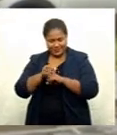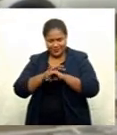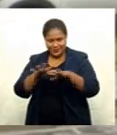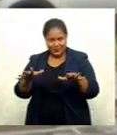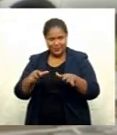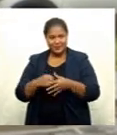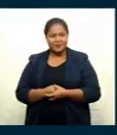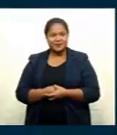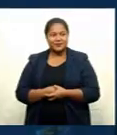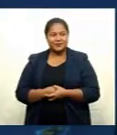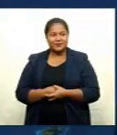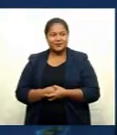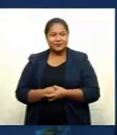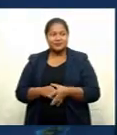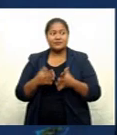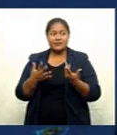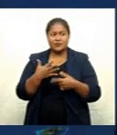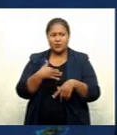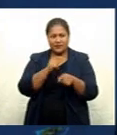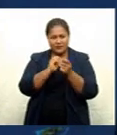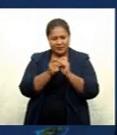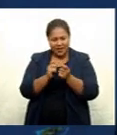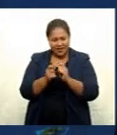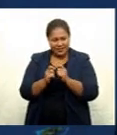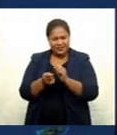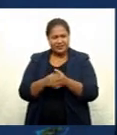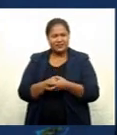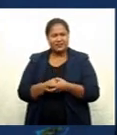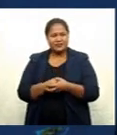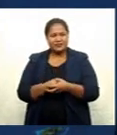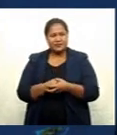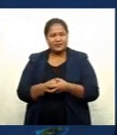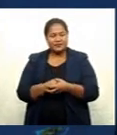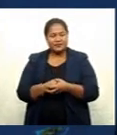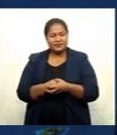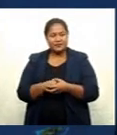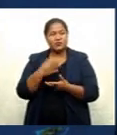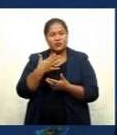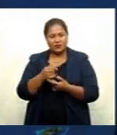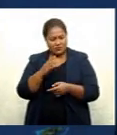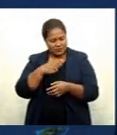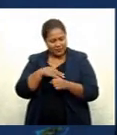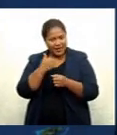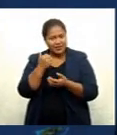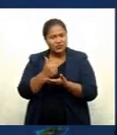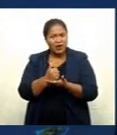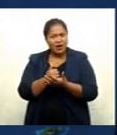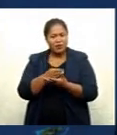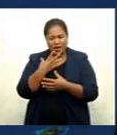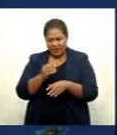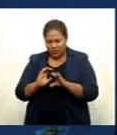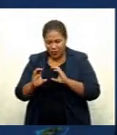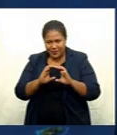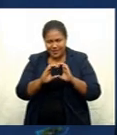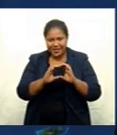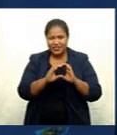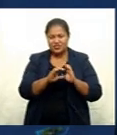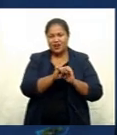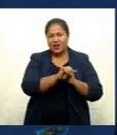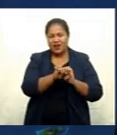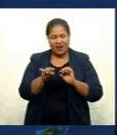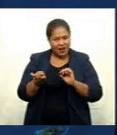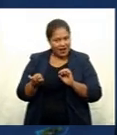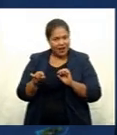of how do we test the right groups of people, how do we ensure that the communication with the public is